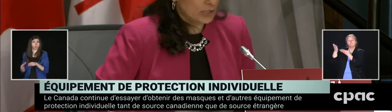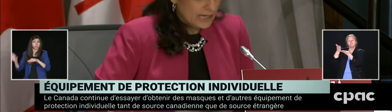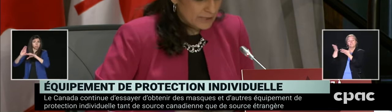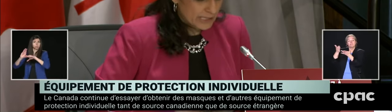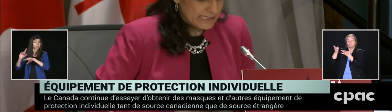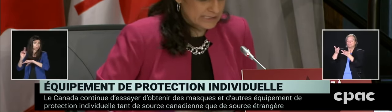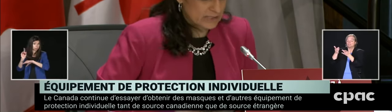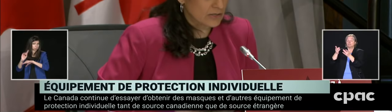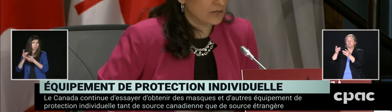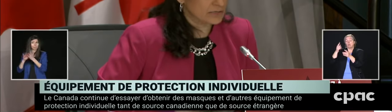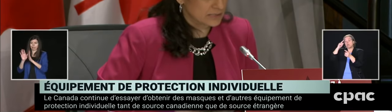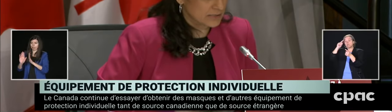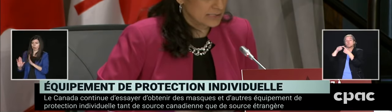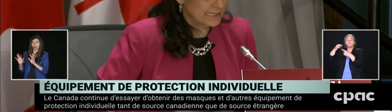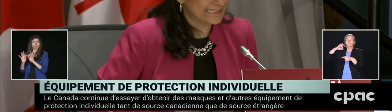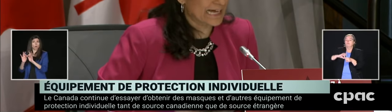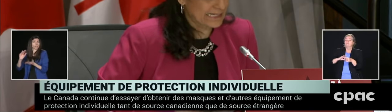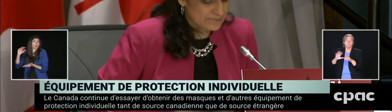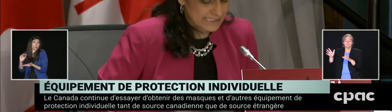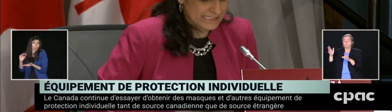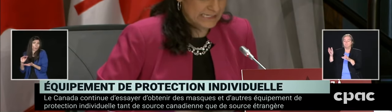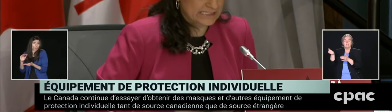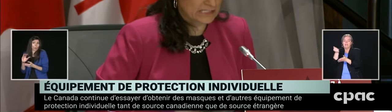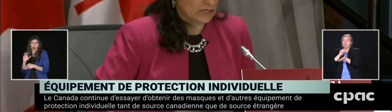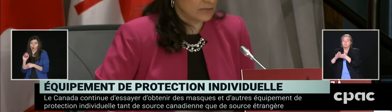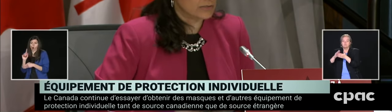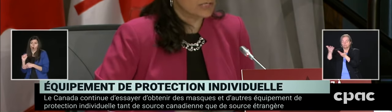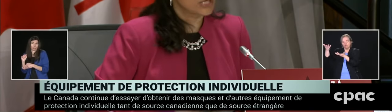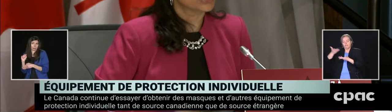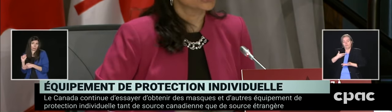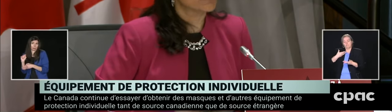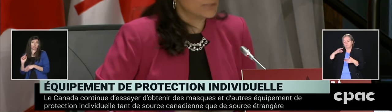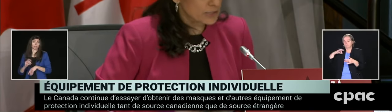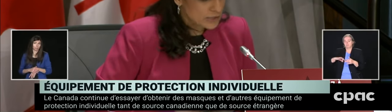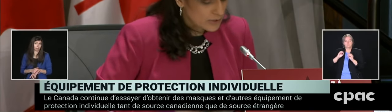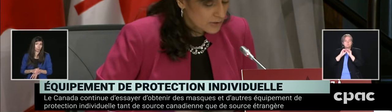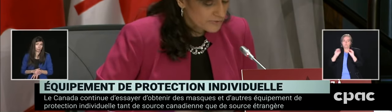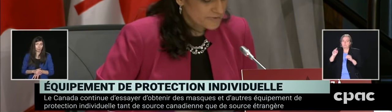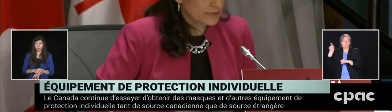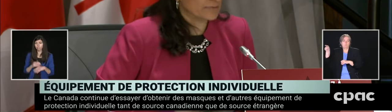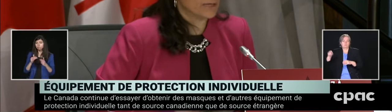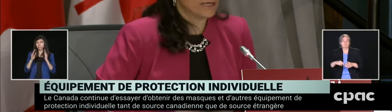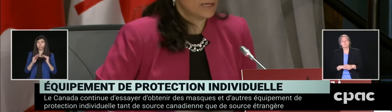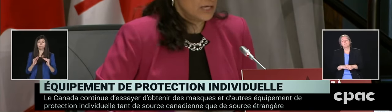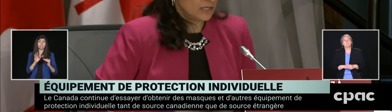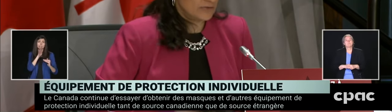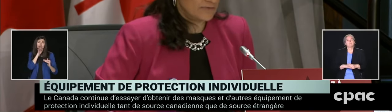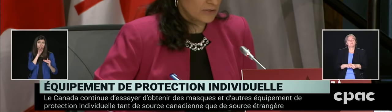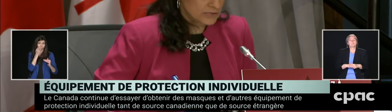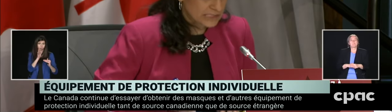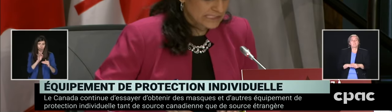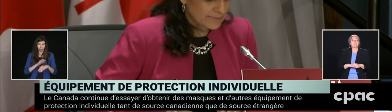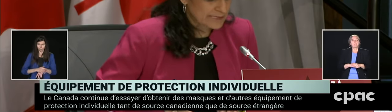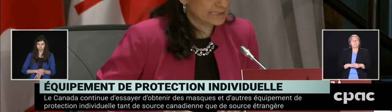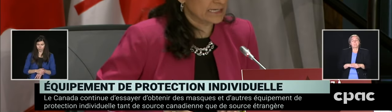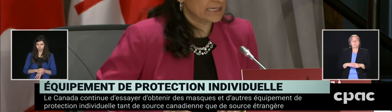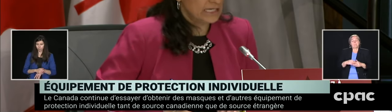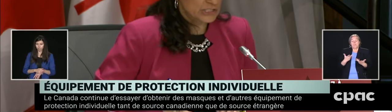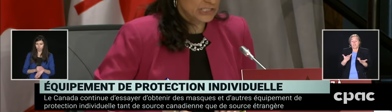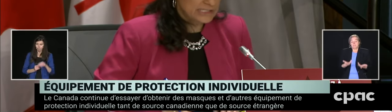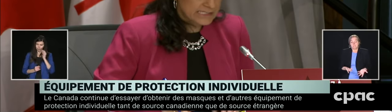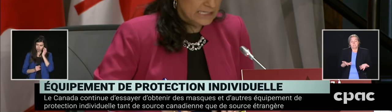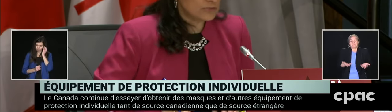la collaboration entre les administrations, je peux confirmer que vendredi